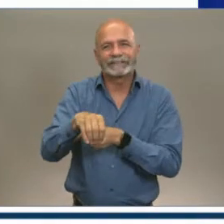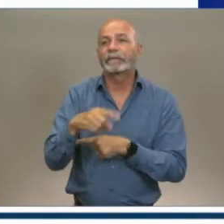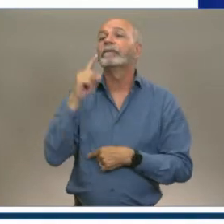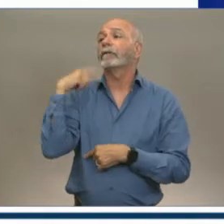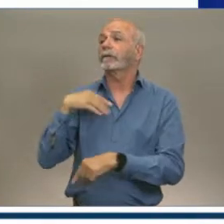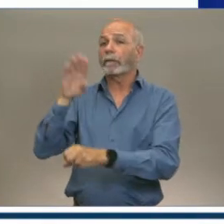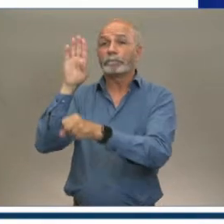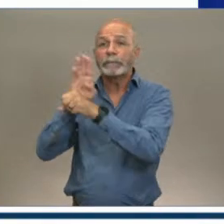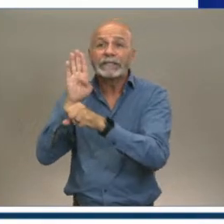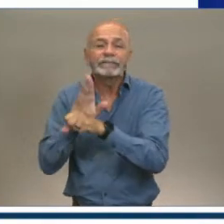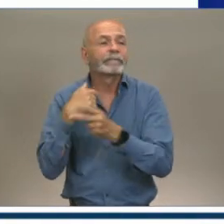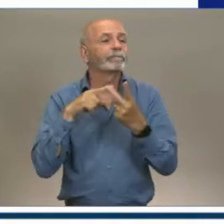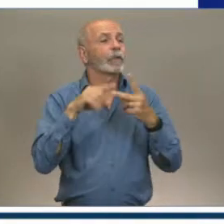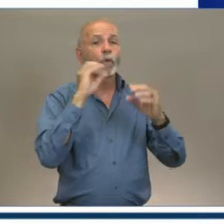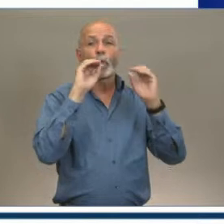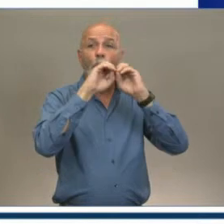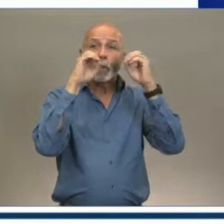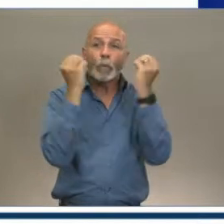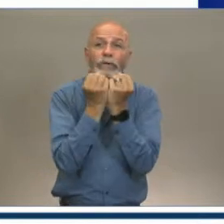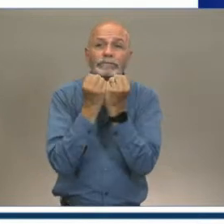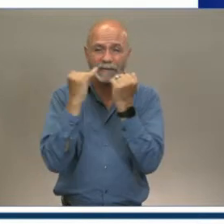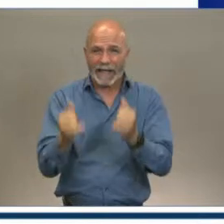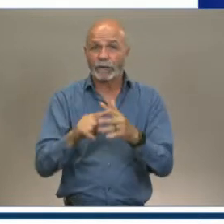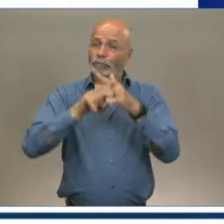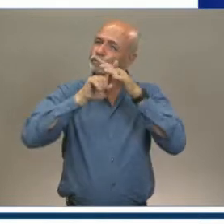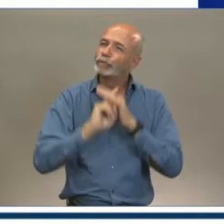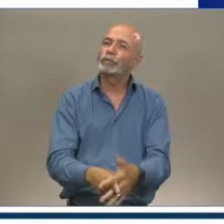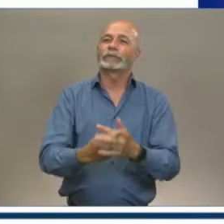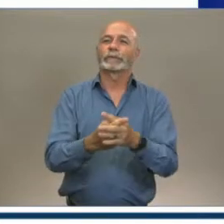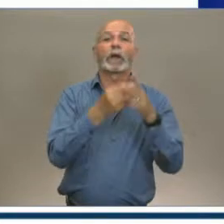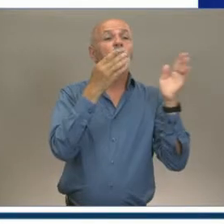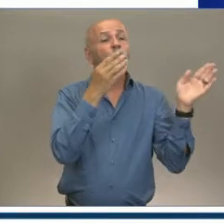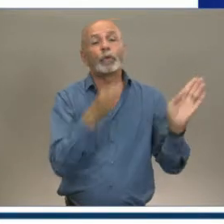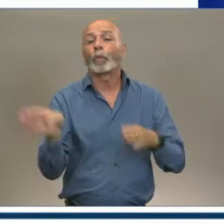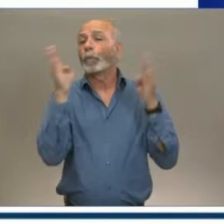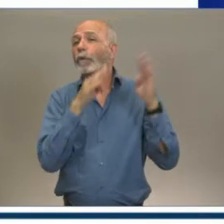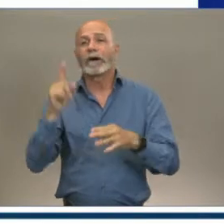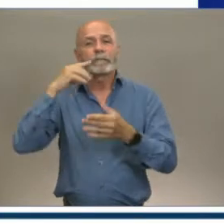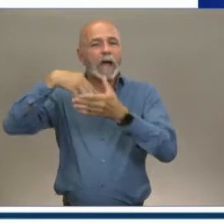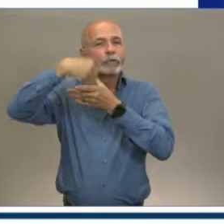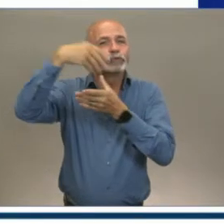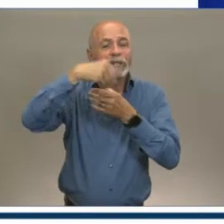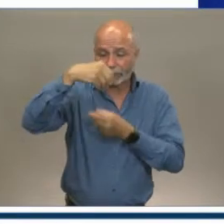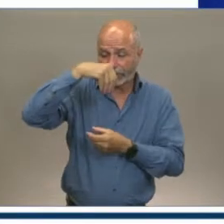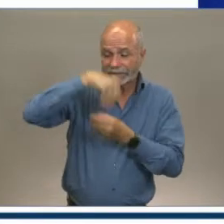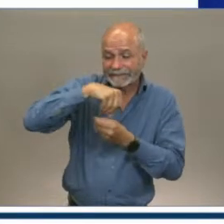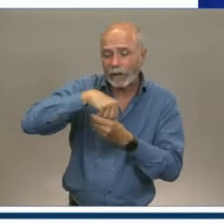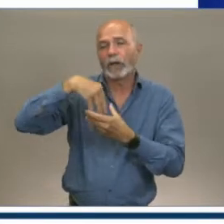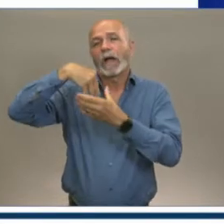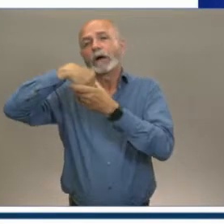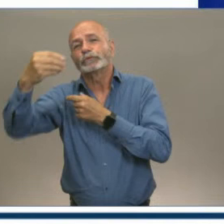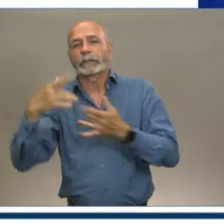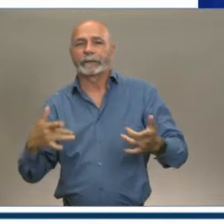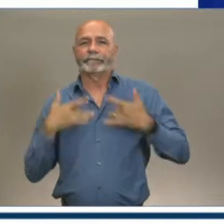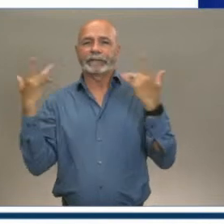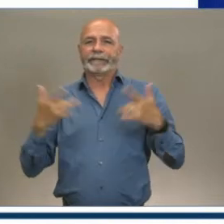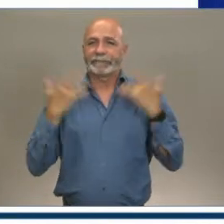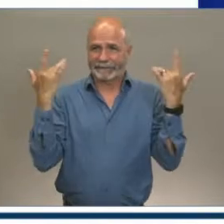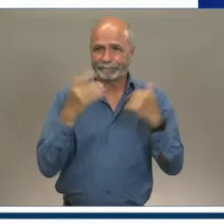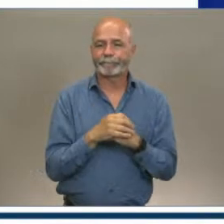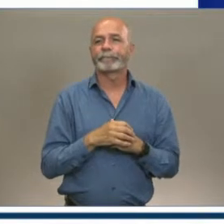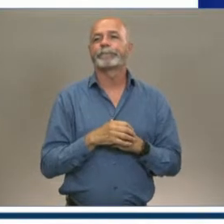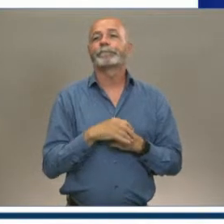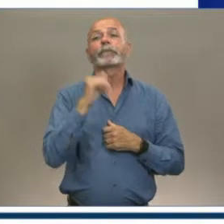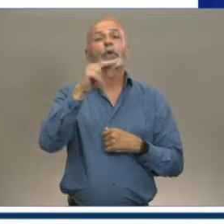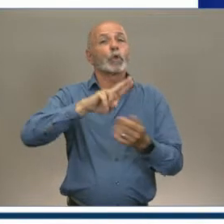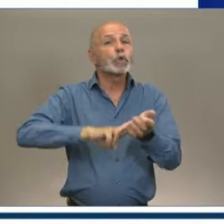organizations are permitted to start organizing outside and indoor events with restrictions. Long-term care residents can